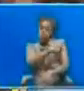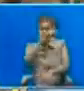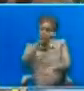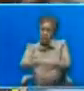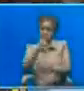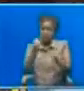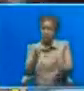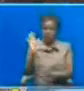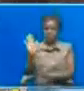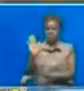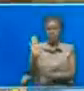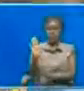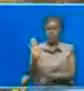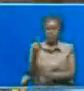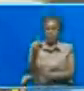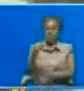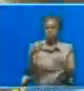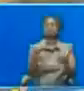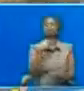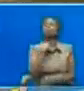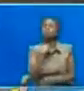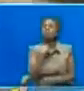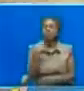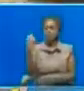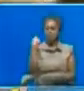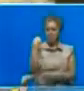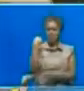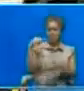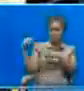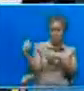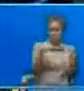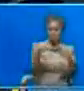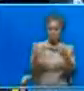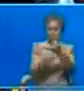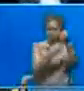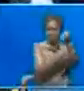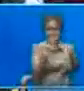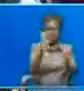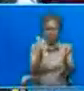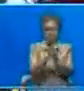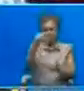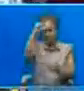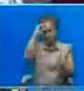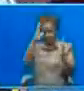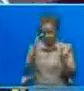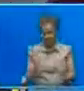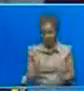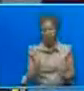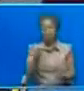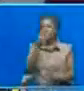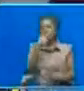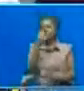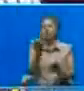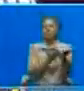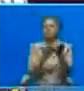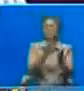his vehicle. It had been grounded following the scuffle between his supporters and those of Governor Alfred Mutua over medical